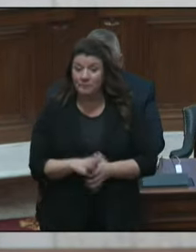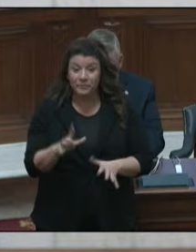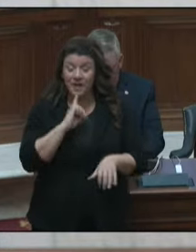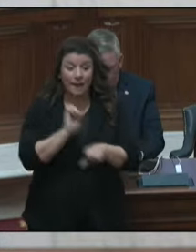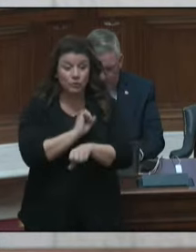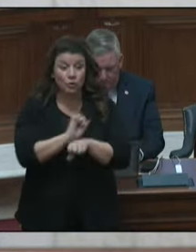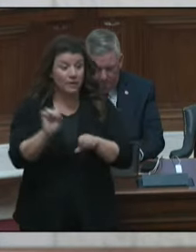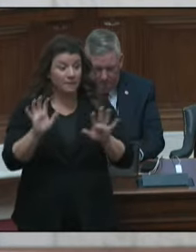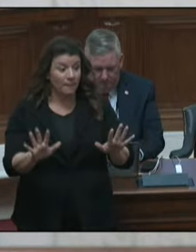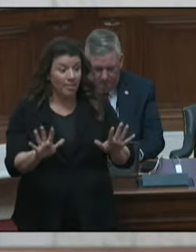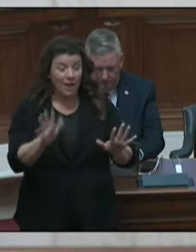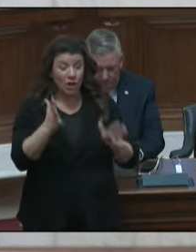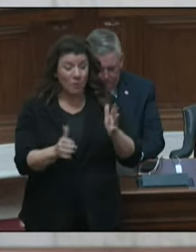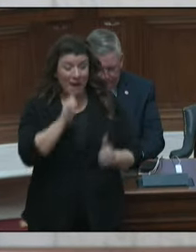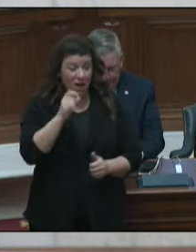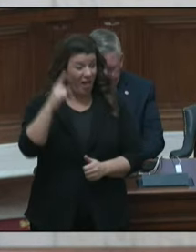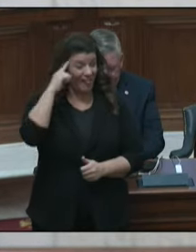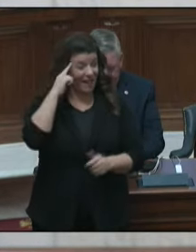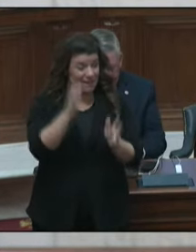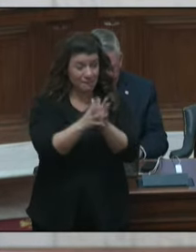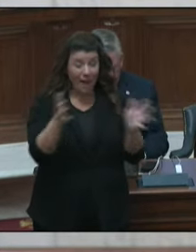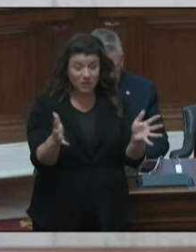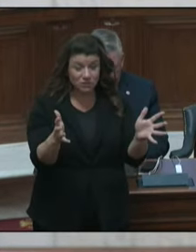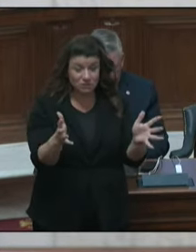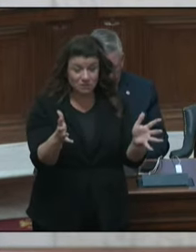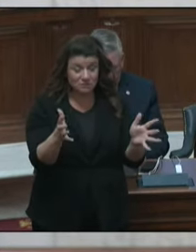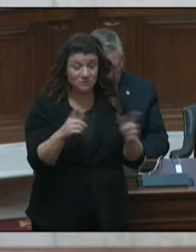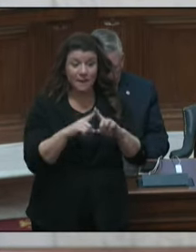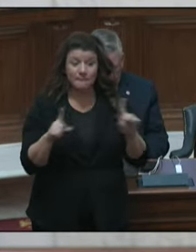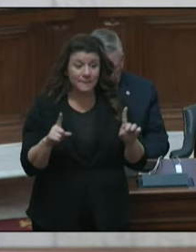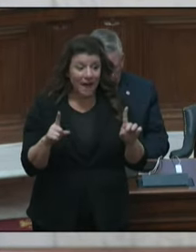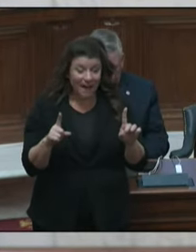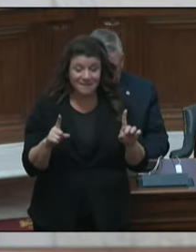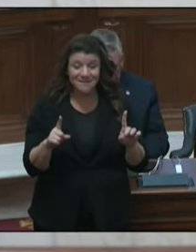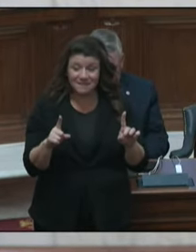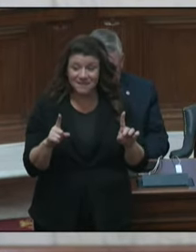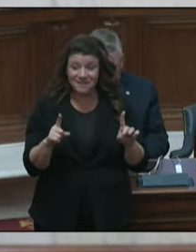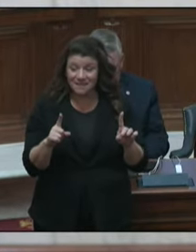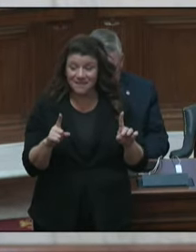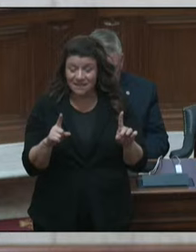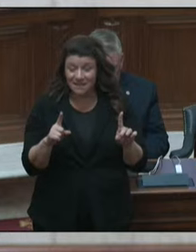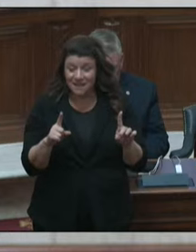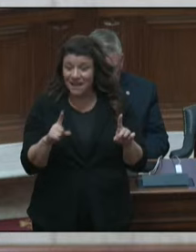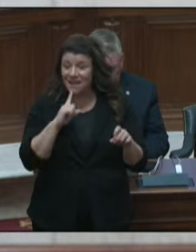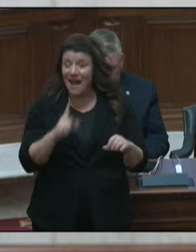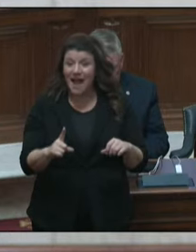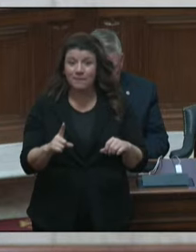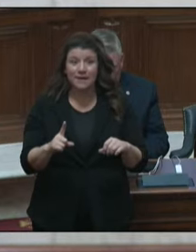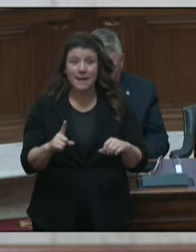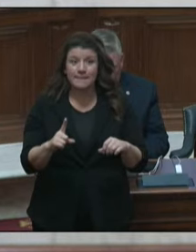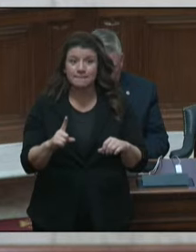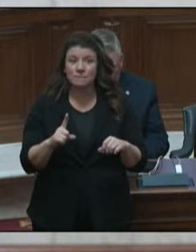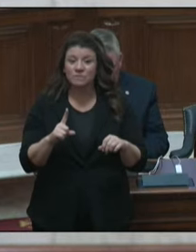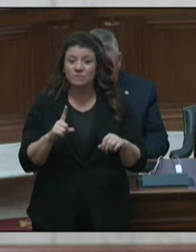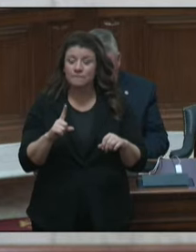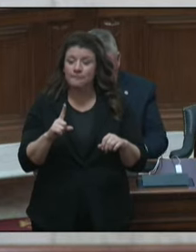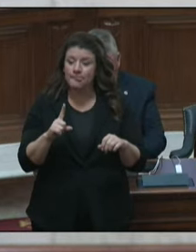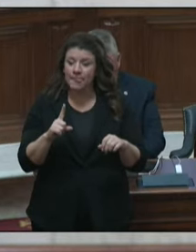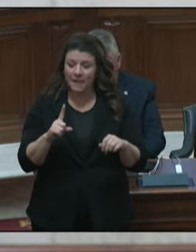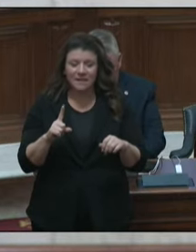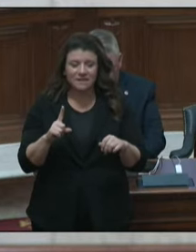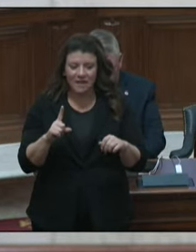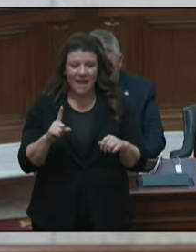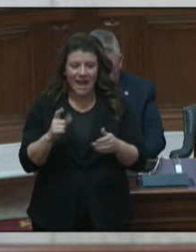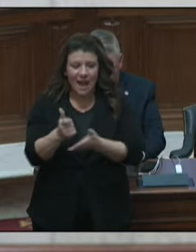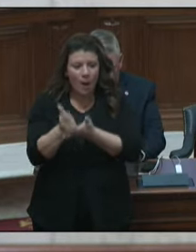Absolutely, you may not think it's much, but it absolutely commits us to